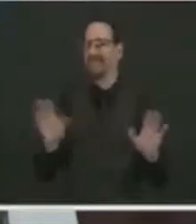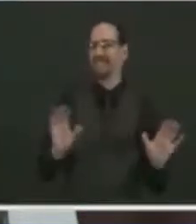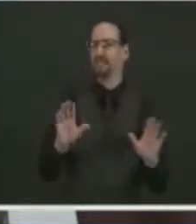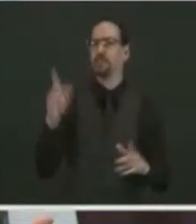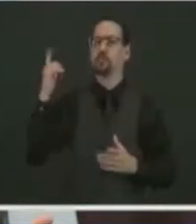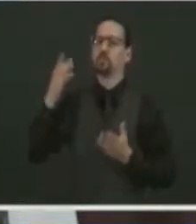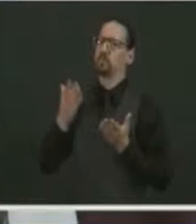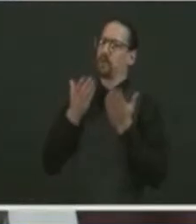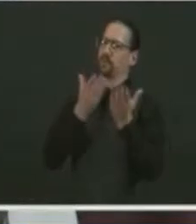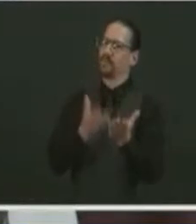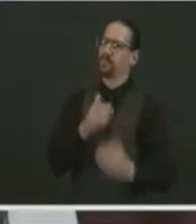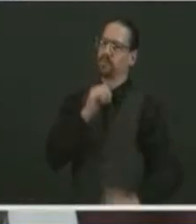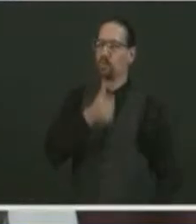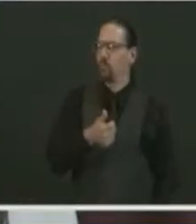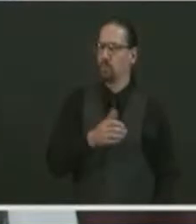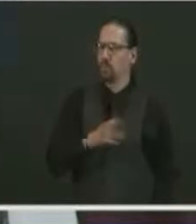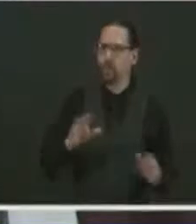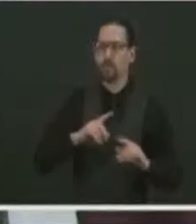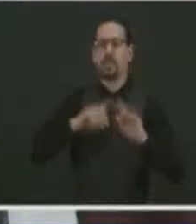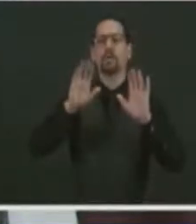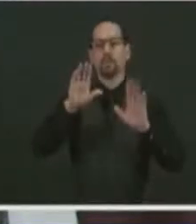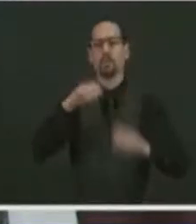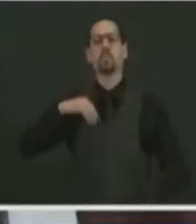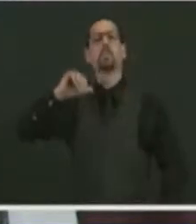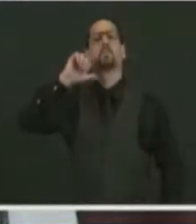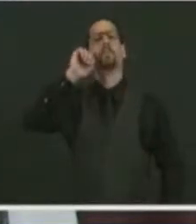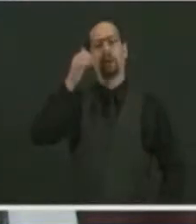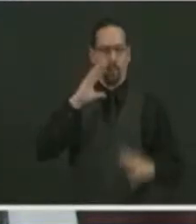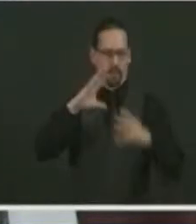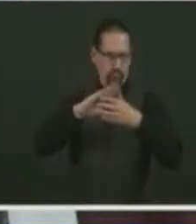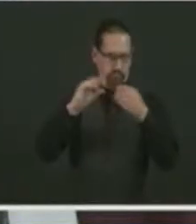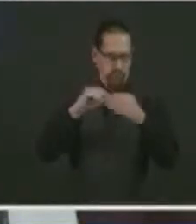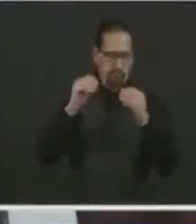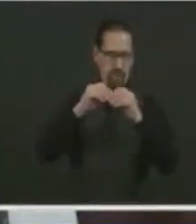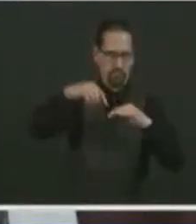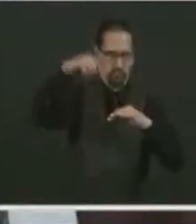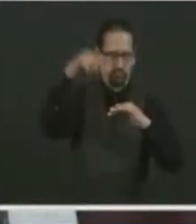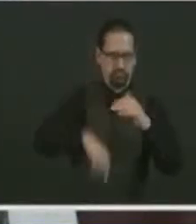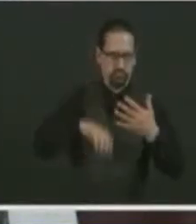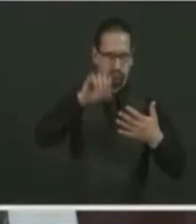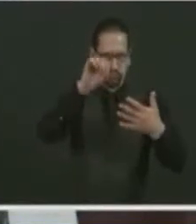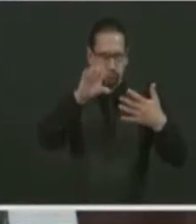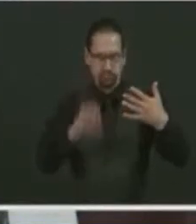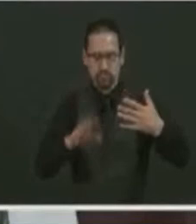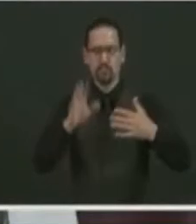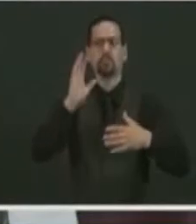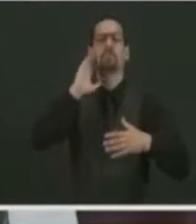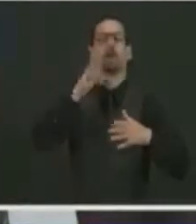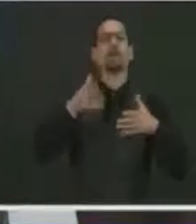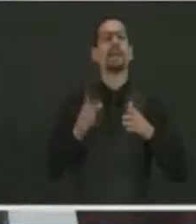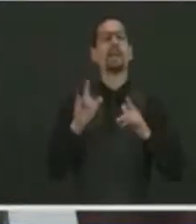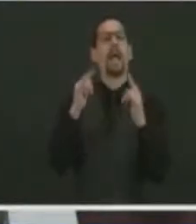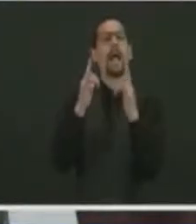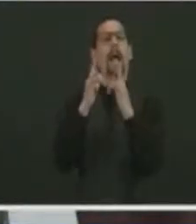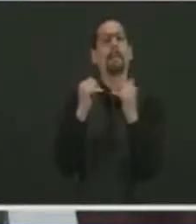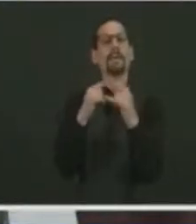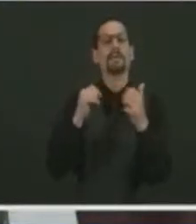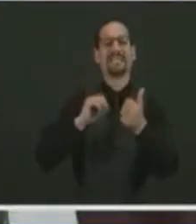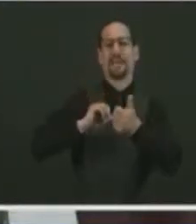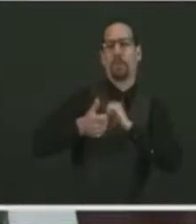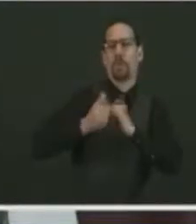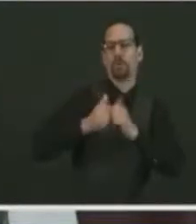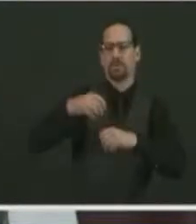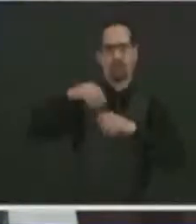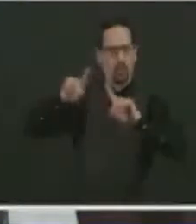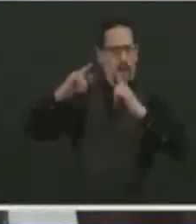but tomorrow I'm going to go through all the details, but I will say today I'm enabling camps and sports camps, and we are